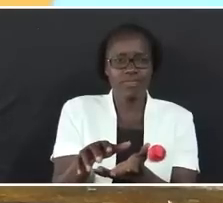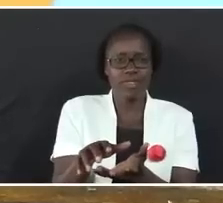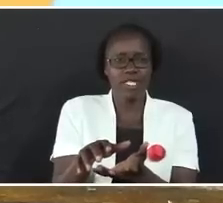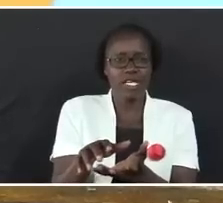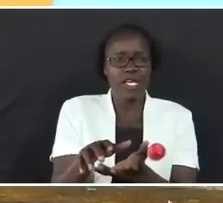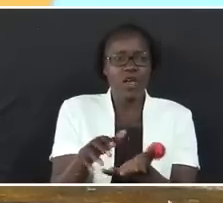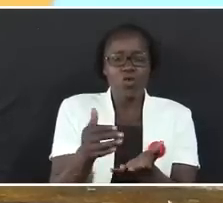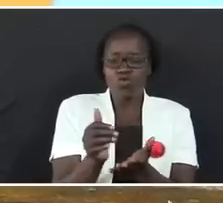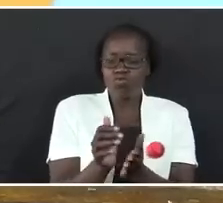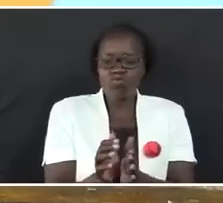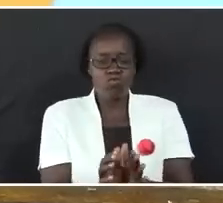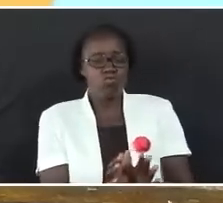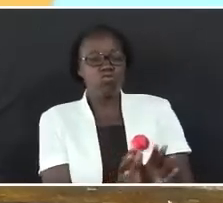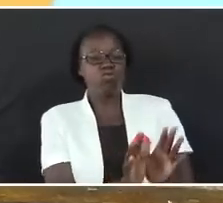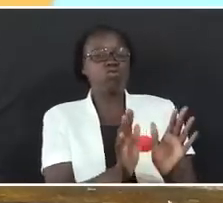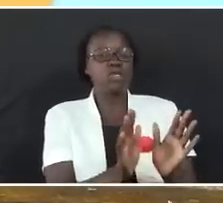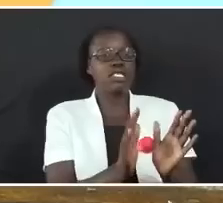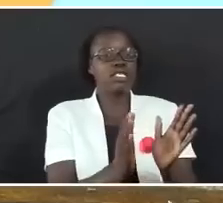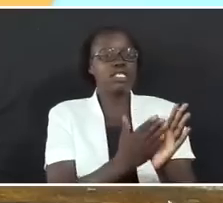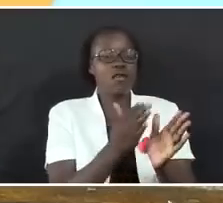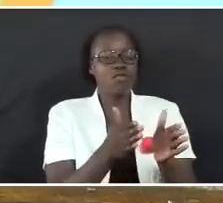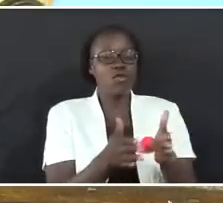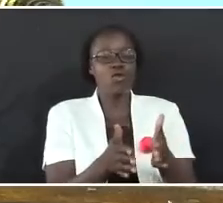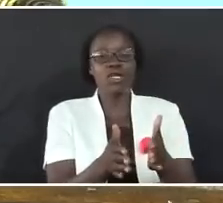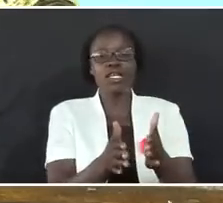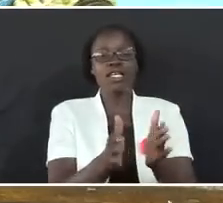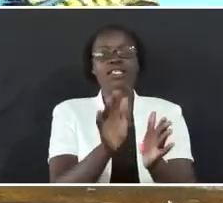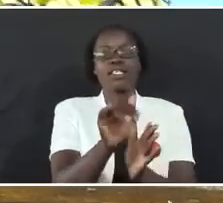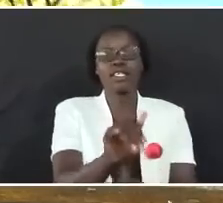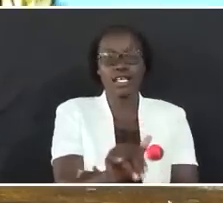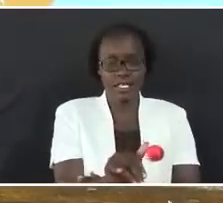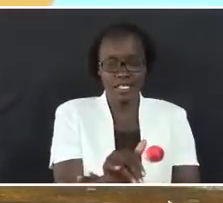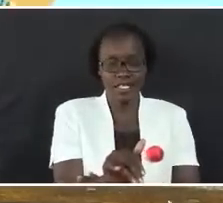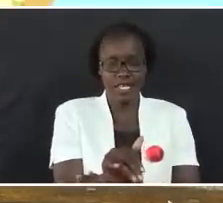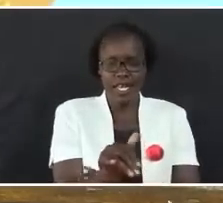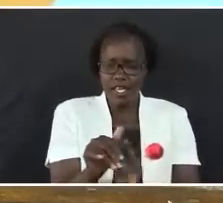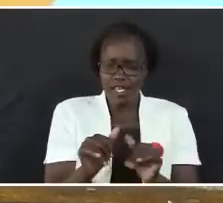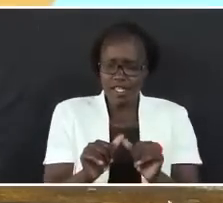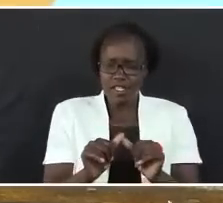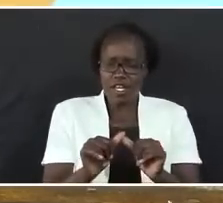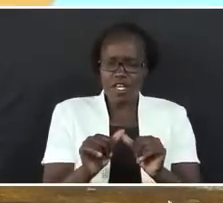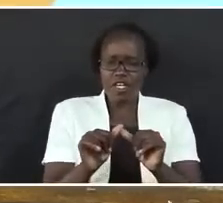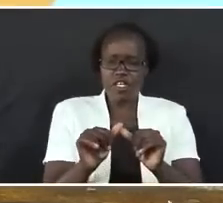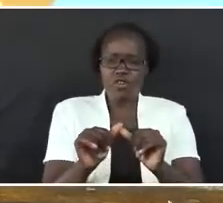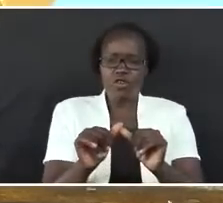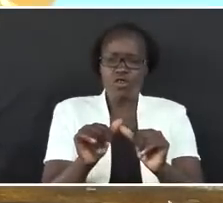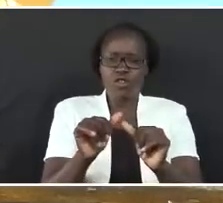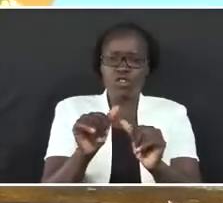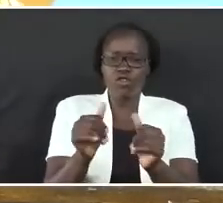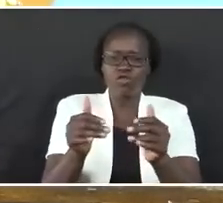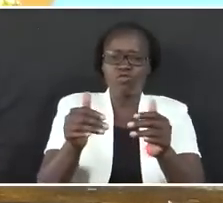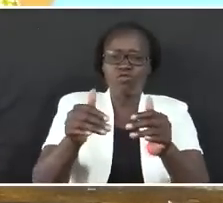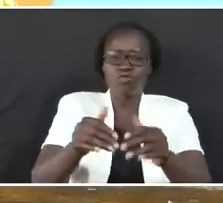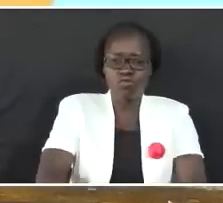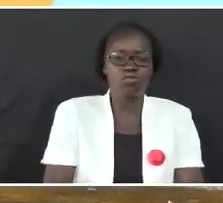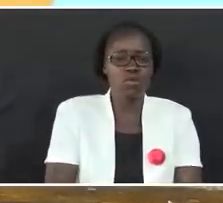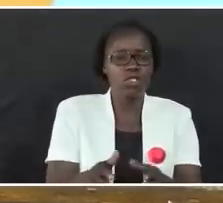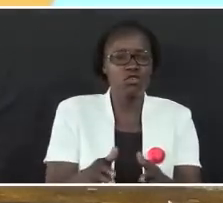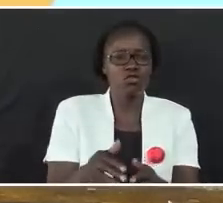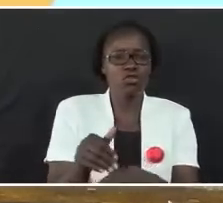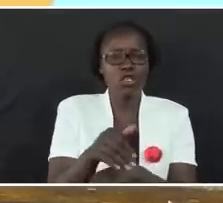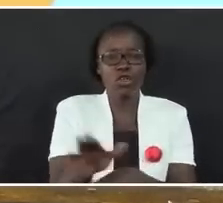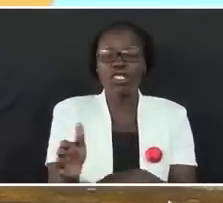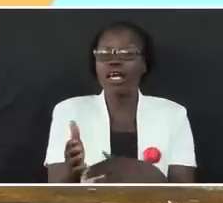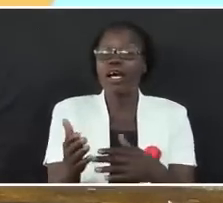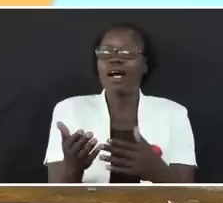We are insisting on a certain path that continues to plunge us into ruin. Our